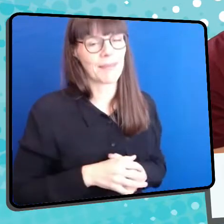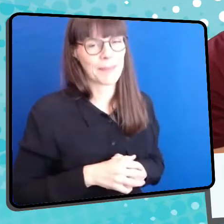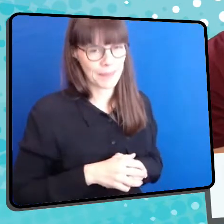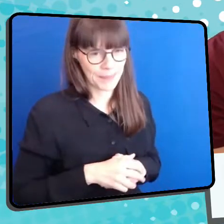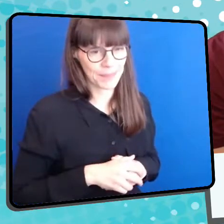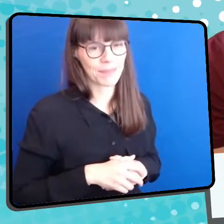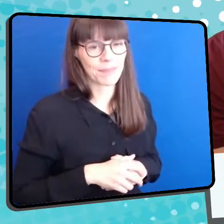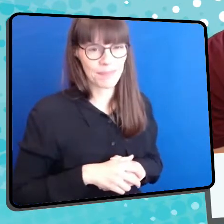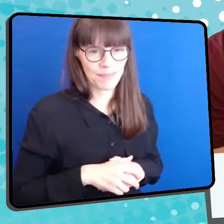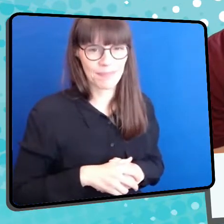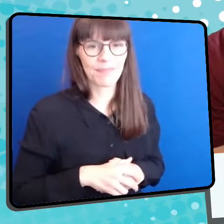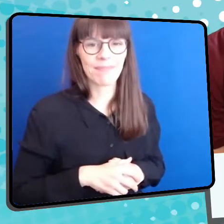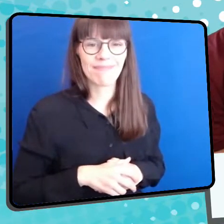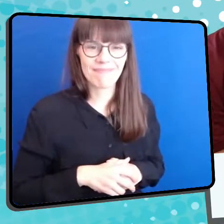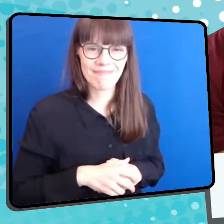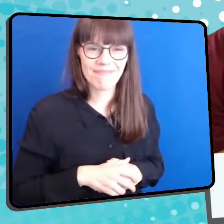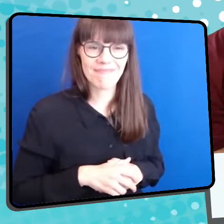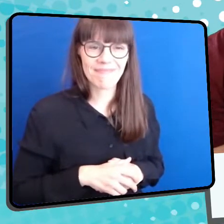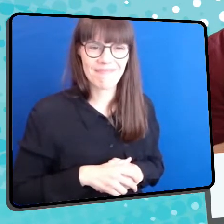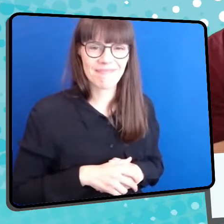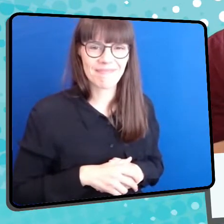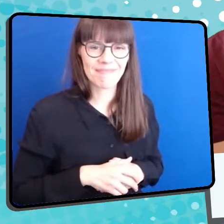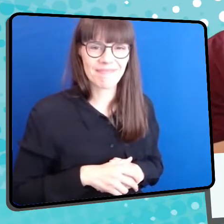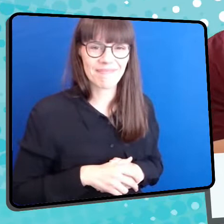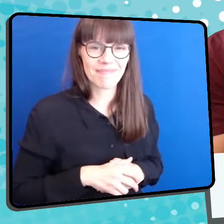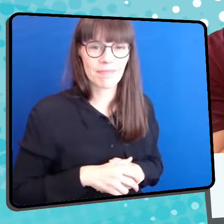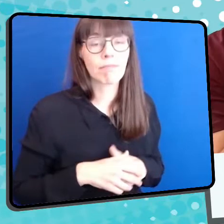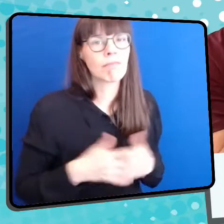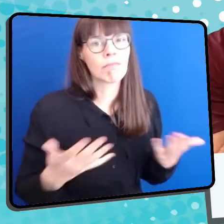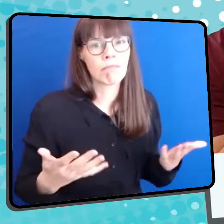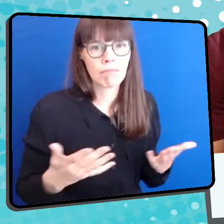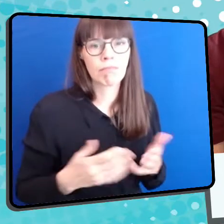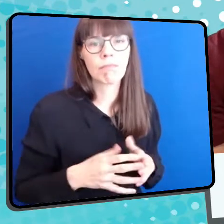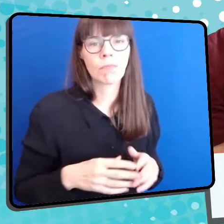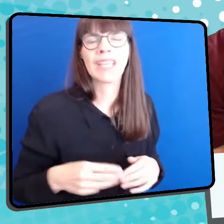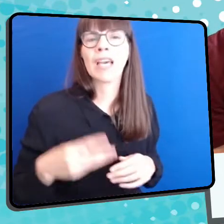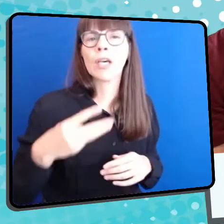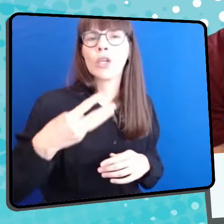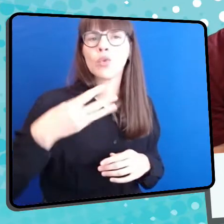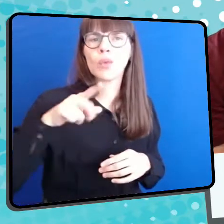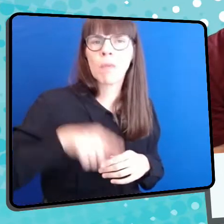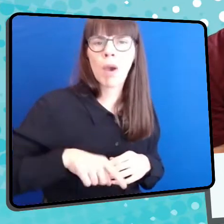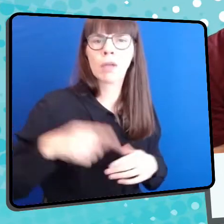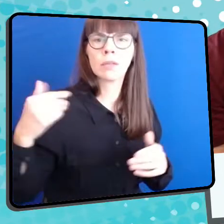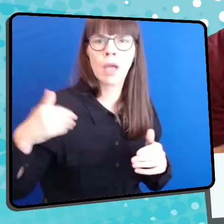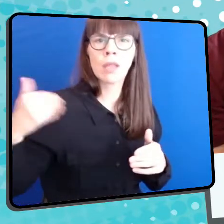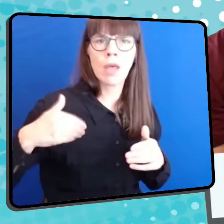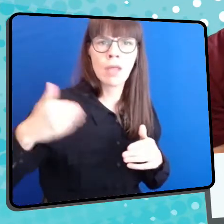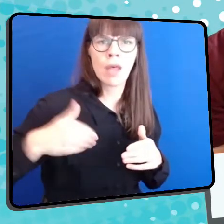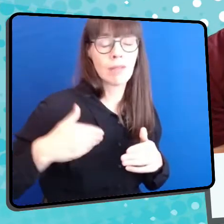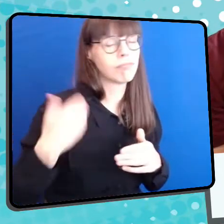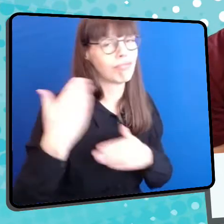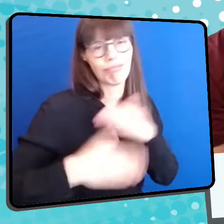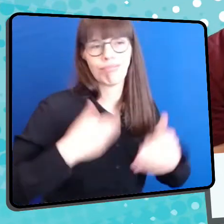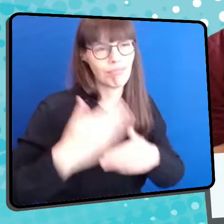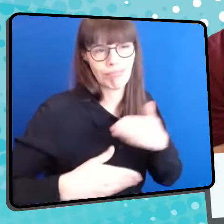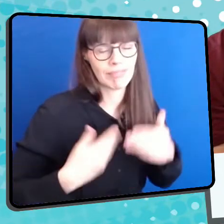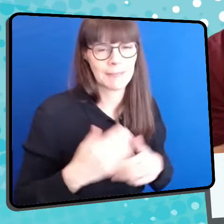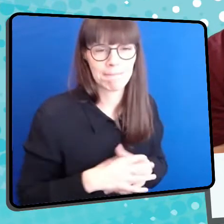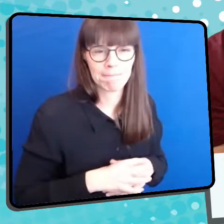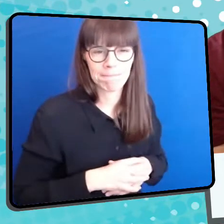college, what a throwback. Awesome. Did it for like 3 months. Didn't touch it again until I started working.